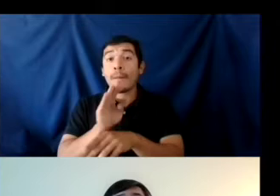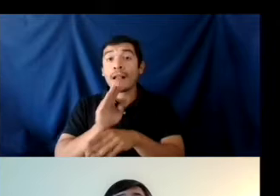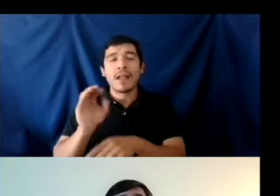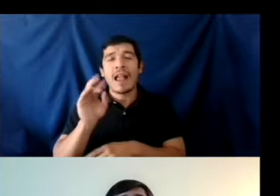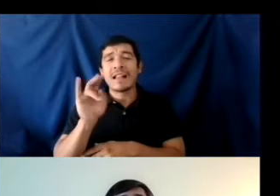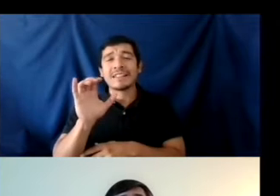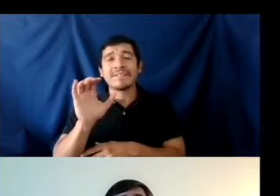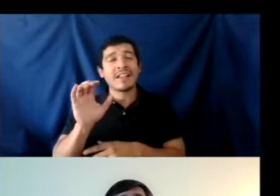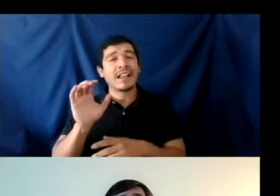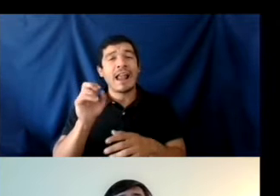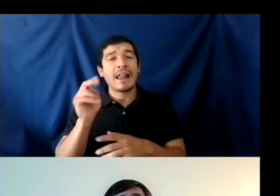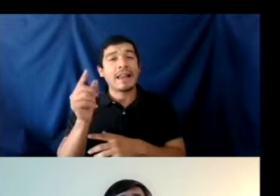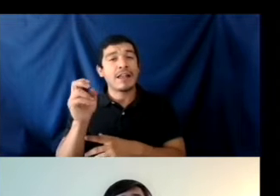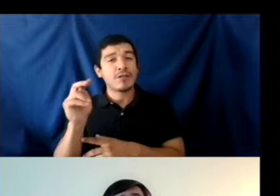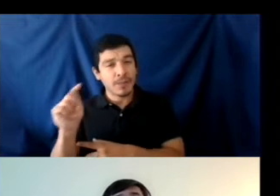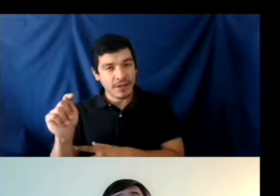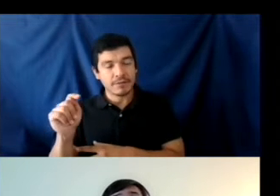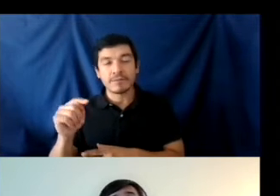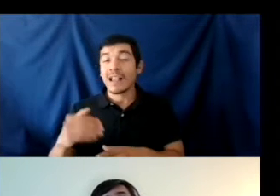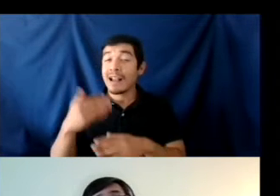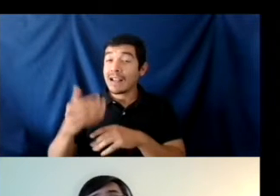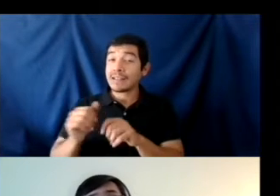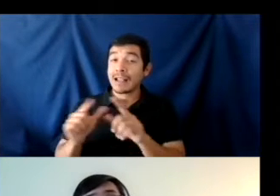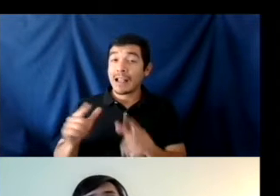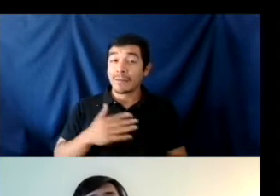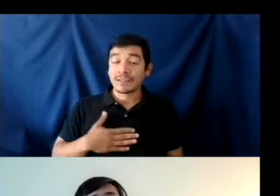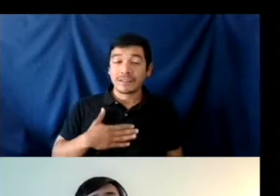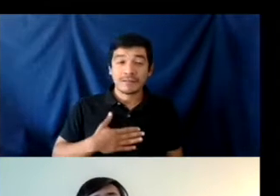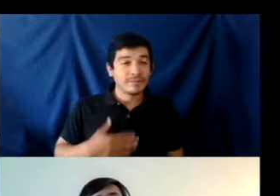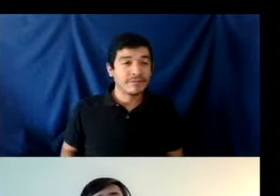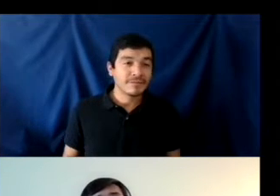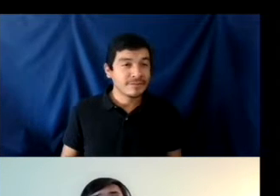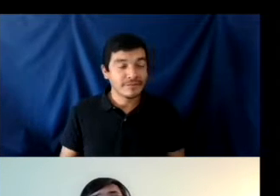engagement. Next slide.